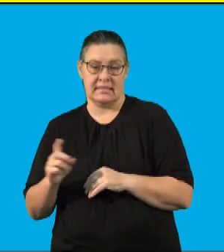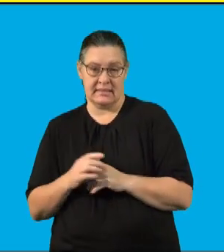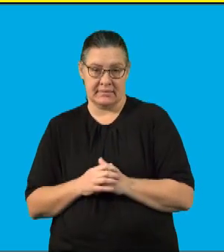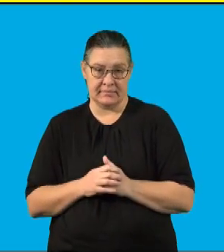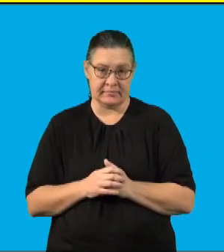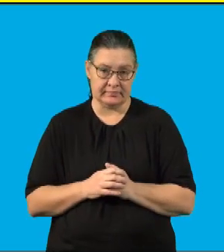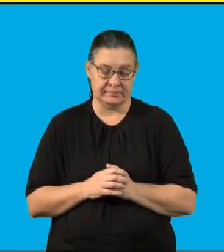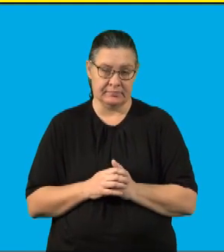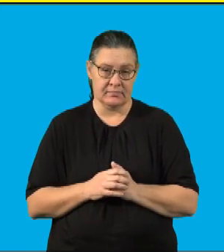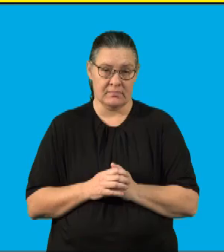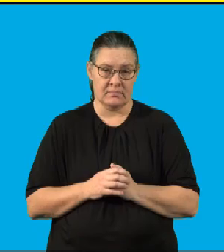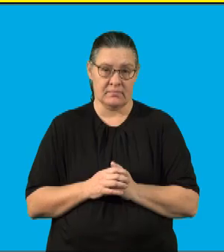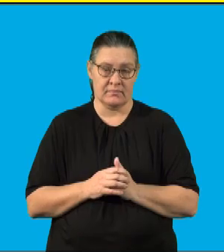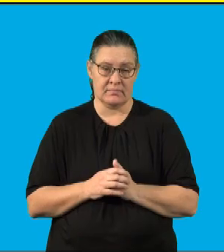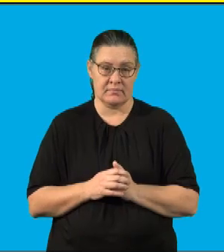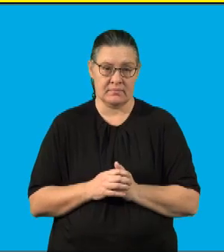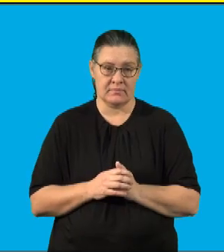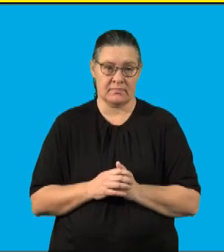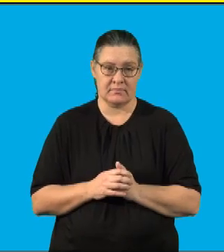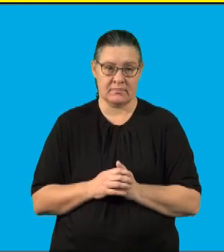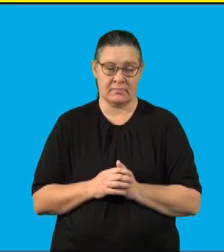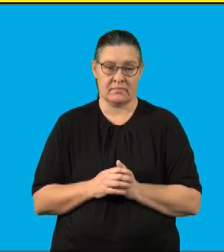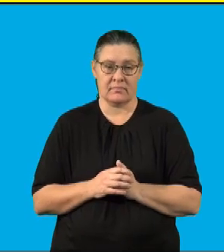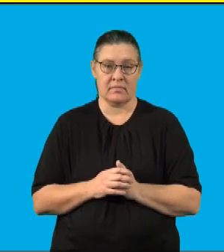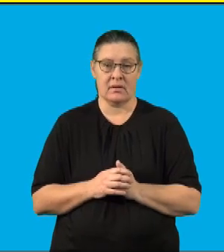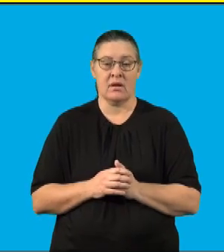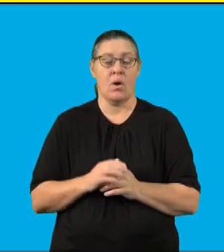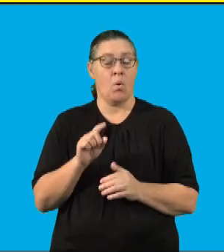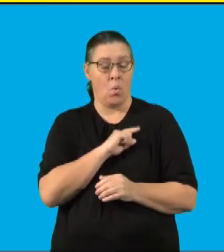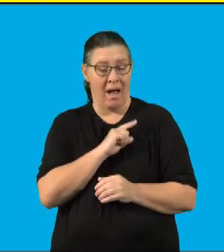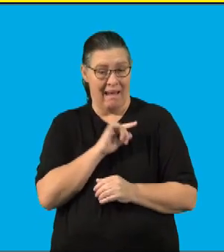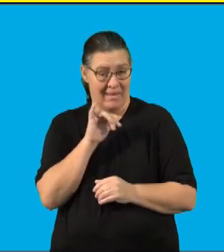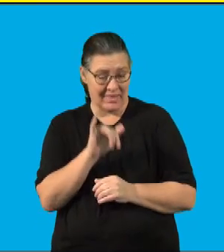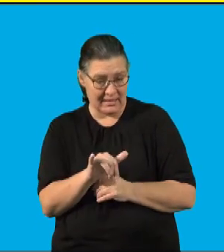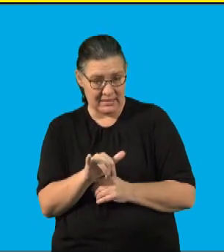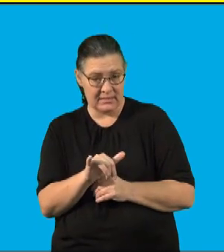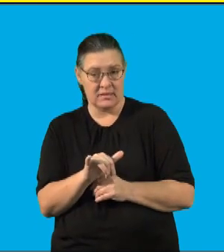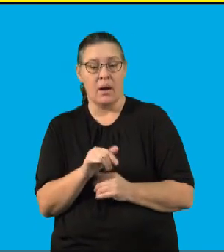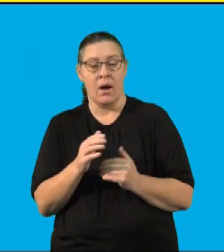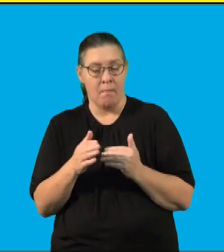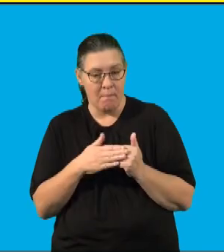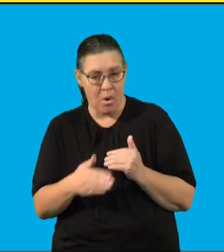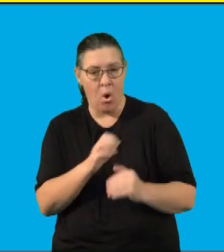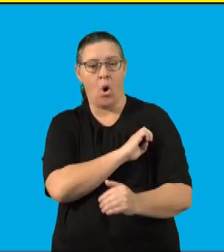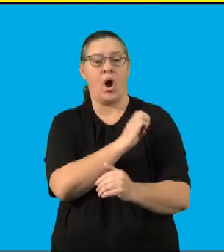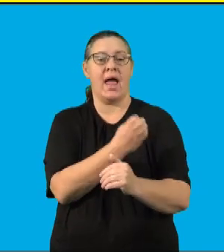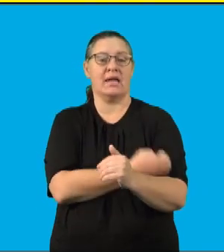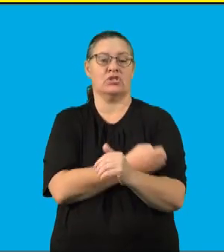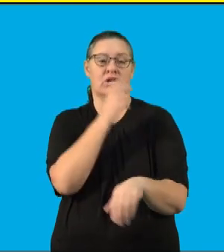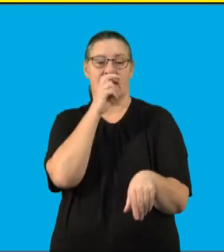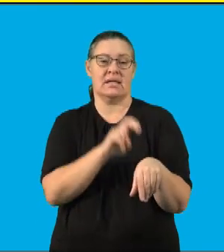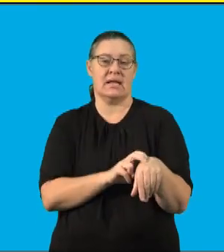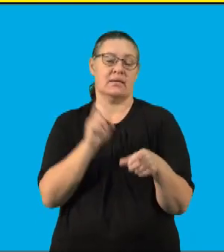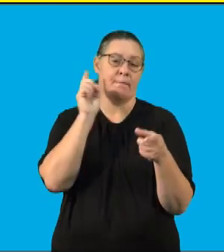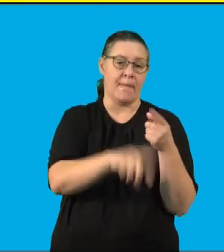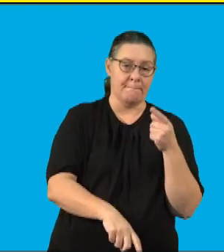the strength of the intermolecular force found in compound D. And because of that, more energy